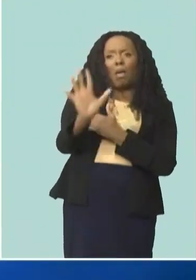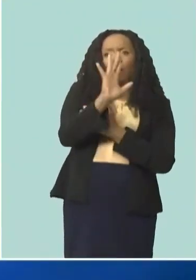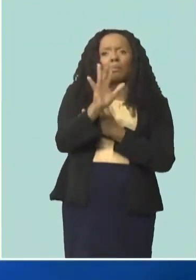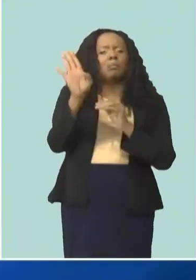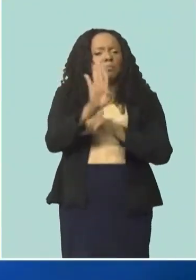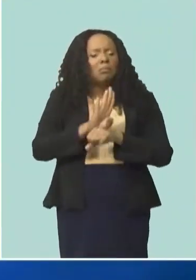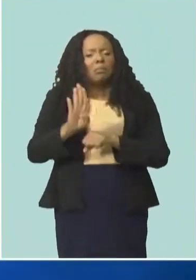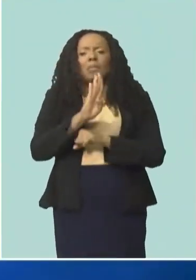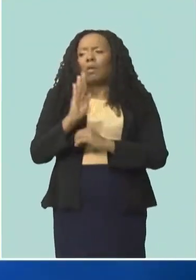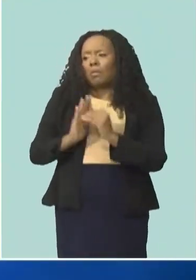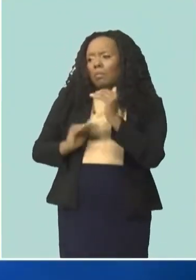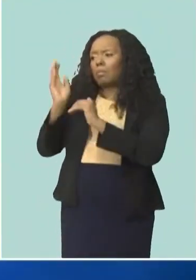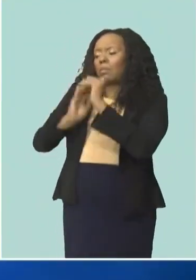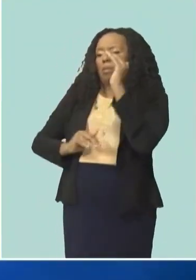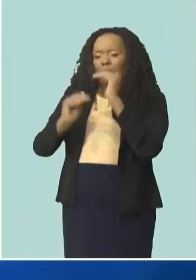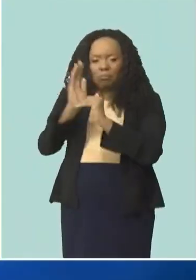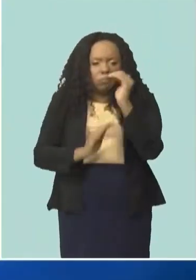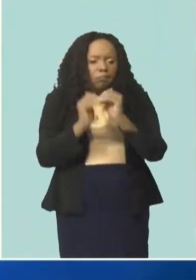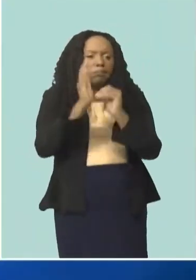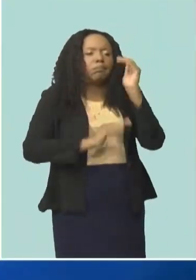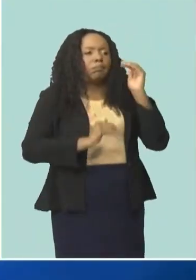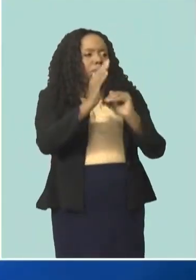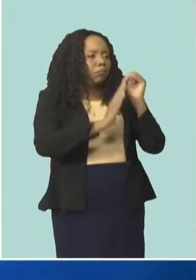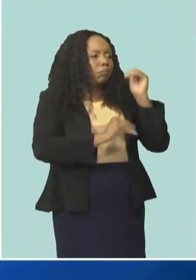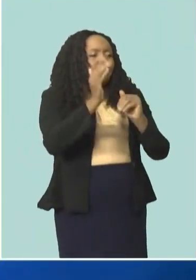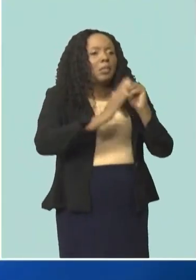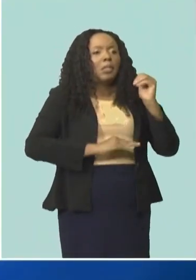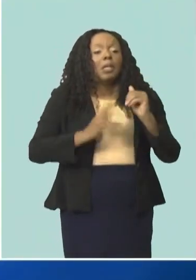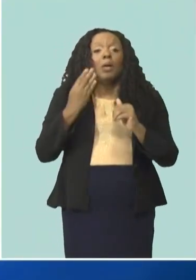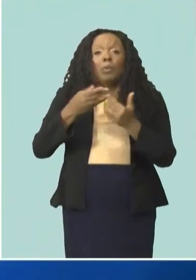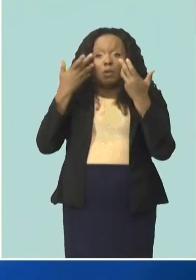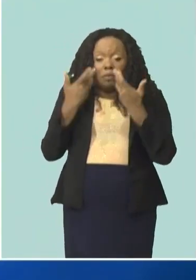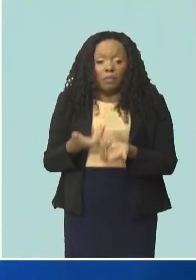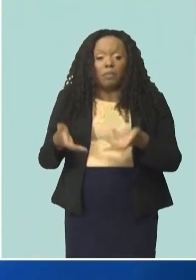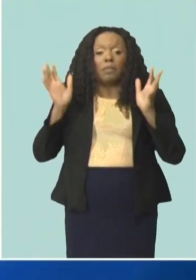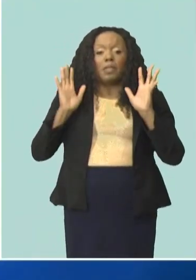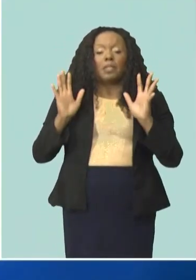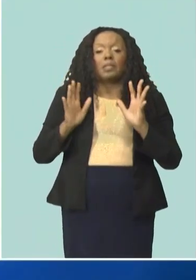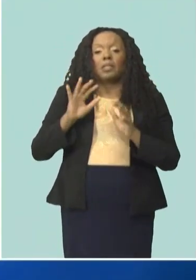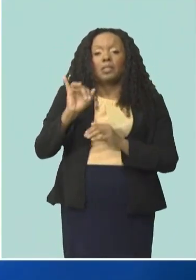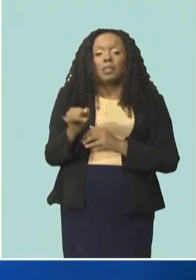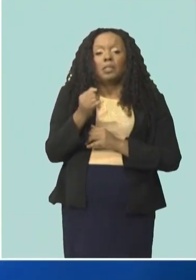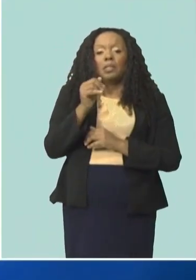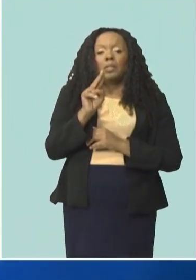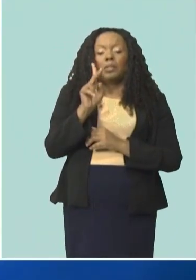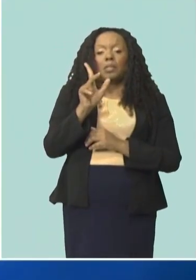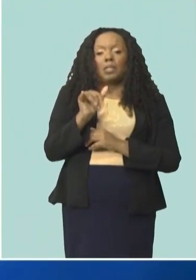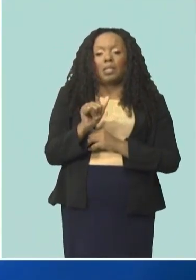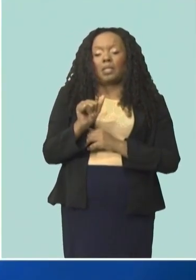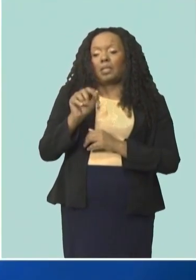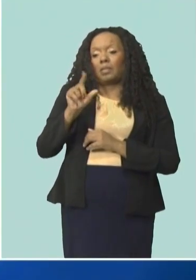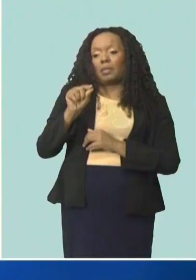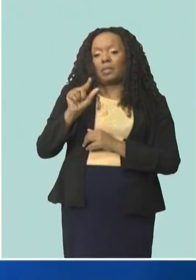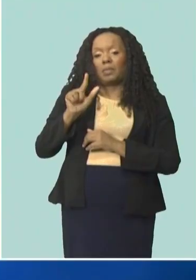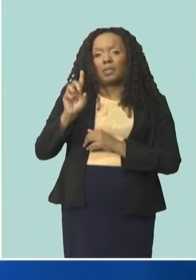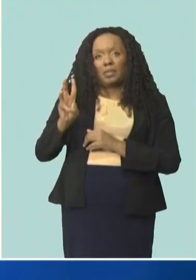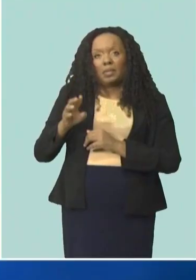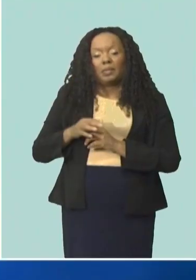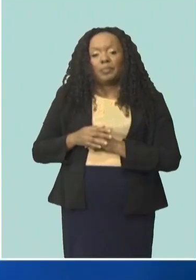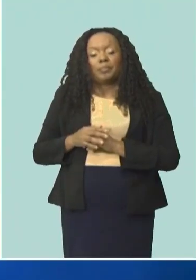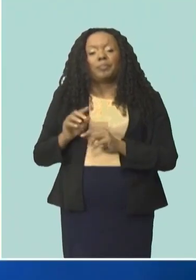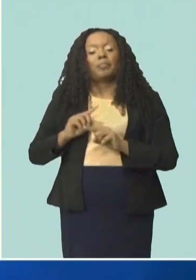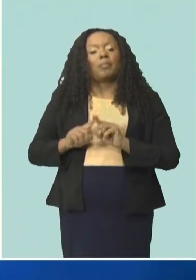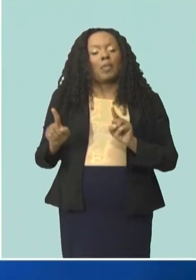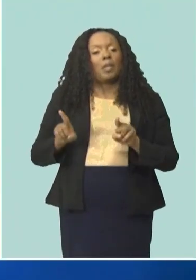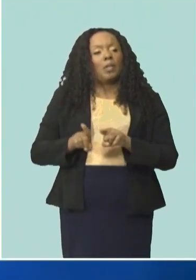expected to be completed by July 2026. But Griffith also flagged outstanding concerns, including the expiration of